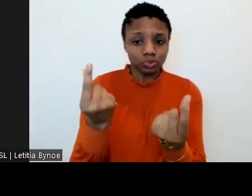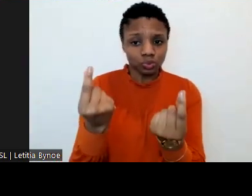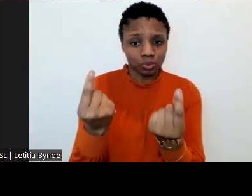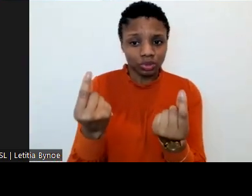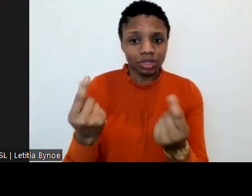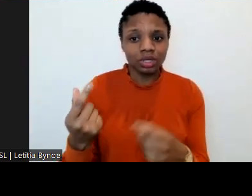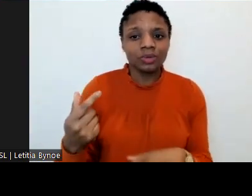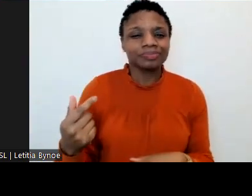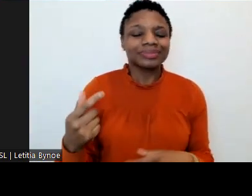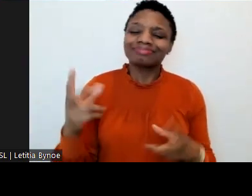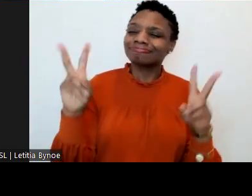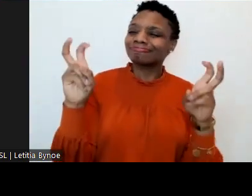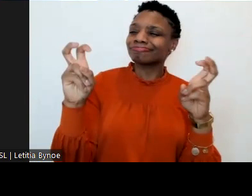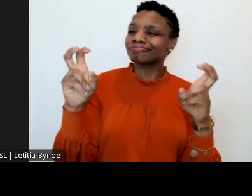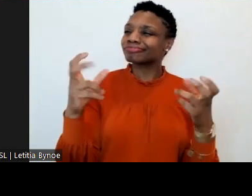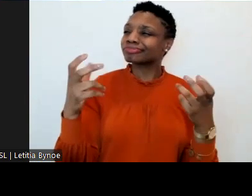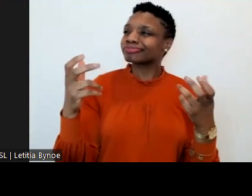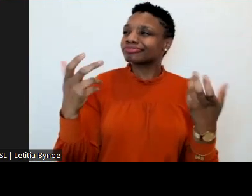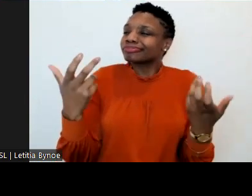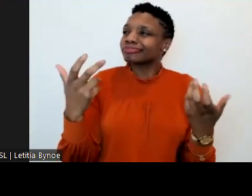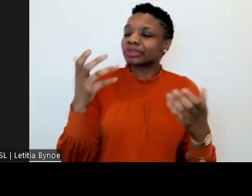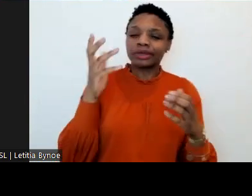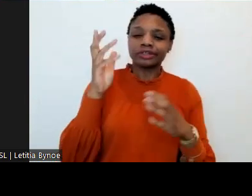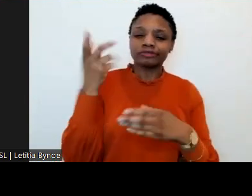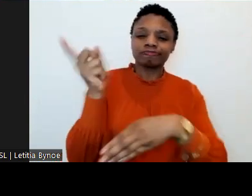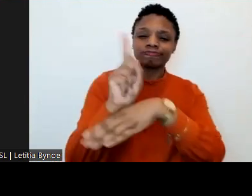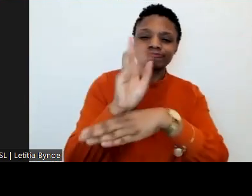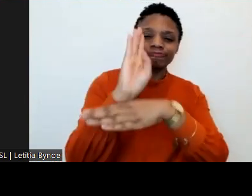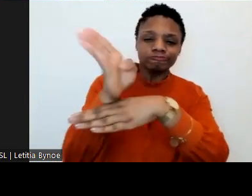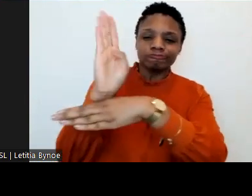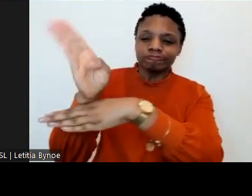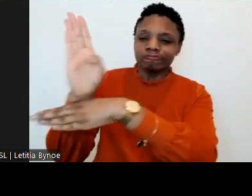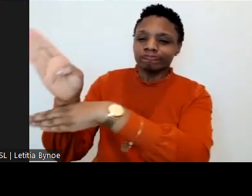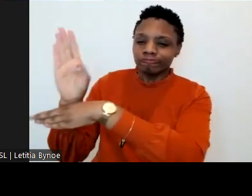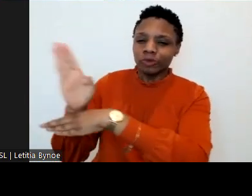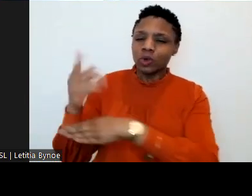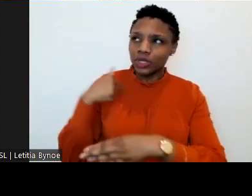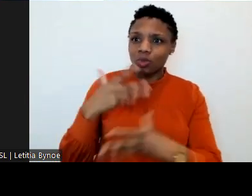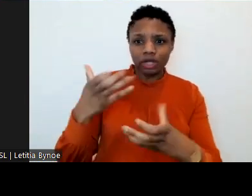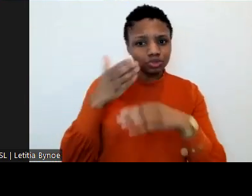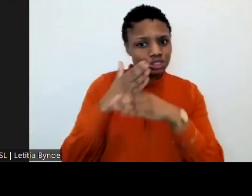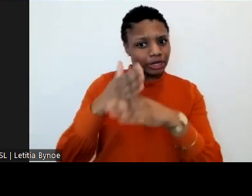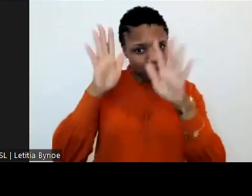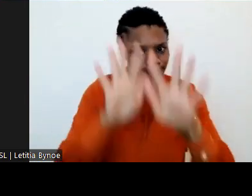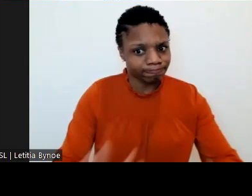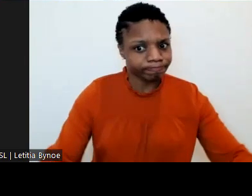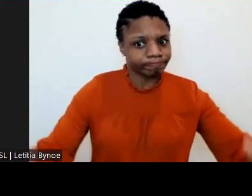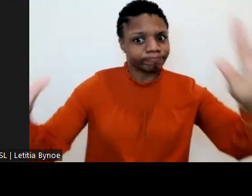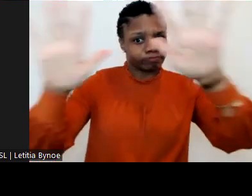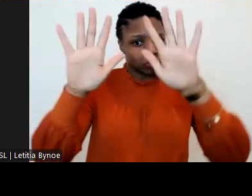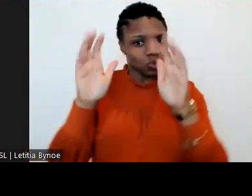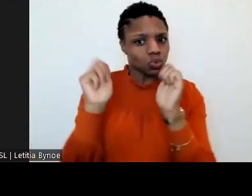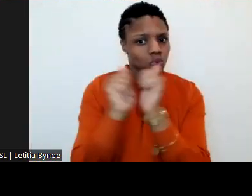them road shows, but it's basically these priorities that we're sharing with you tonight. We want to share them more broadly with the stakeholders